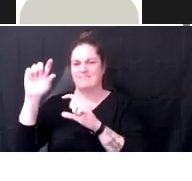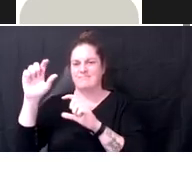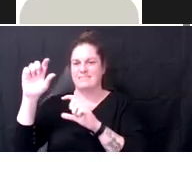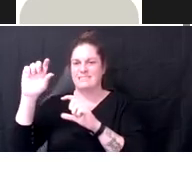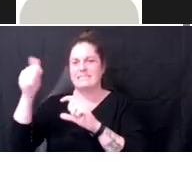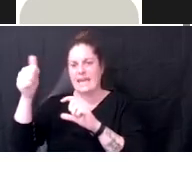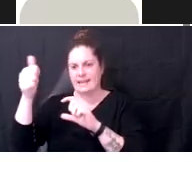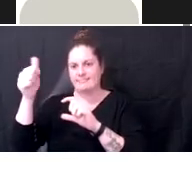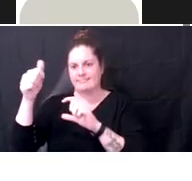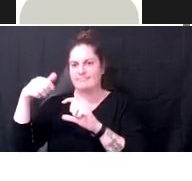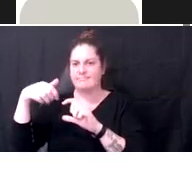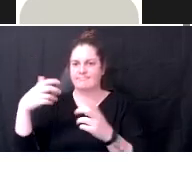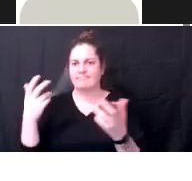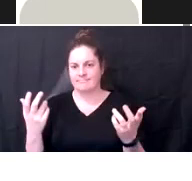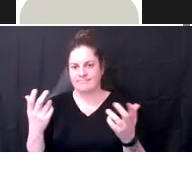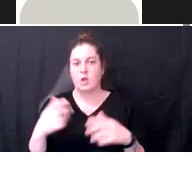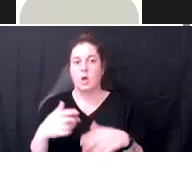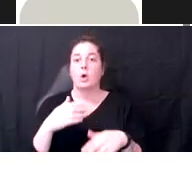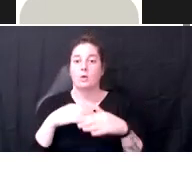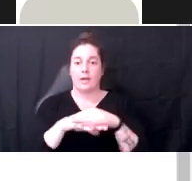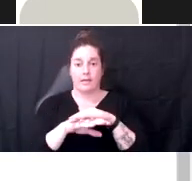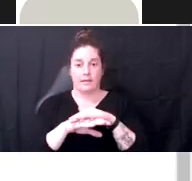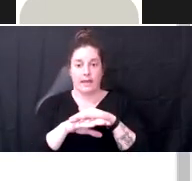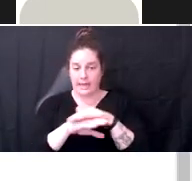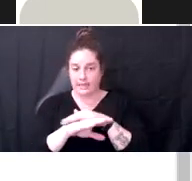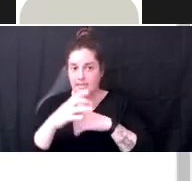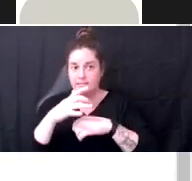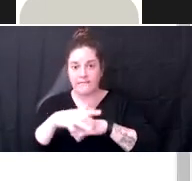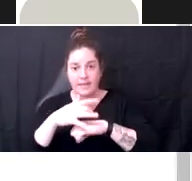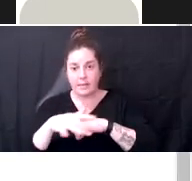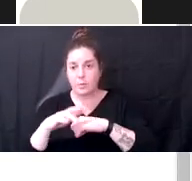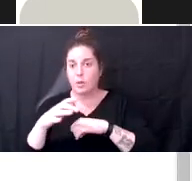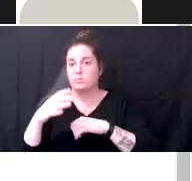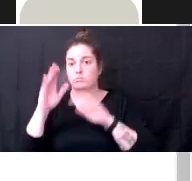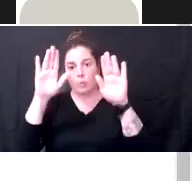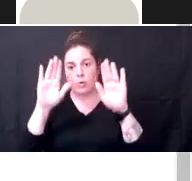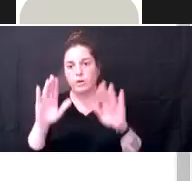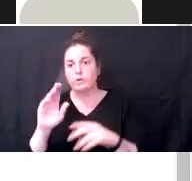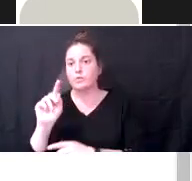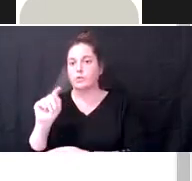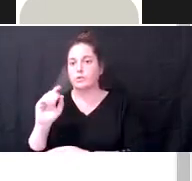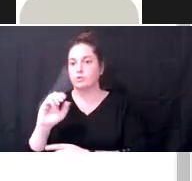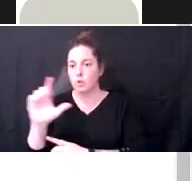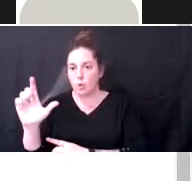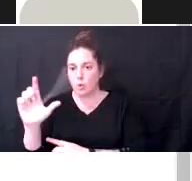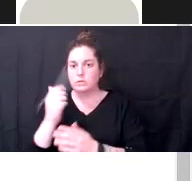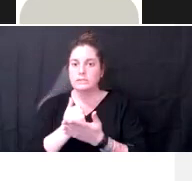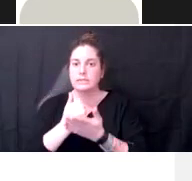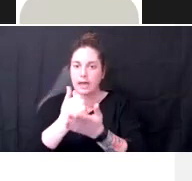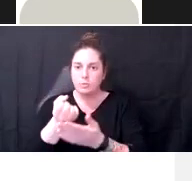have access to some great tools to help you understand this concept of